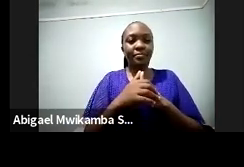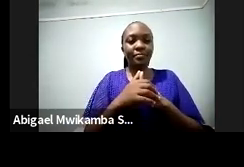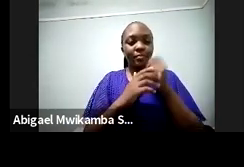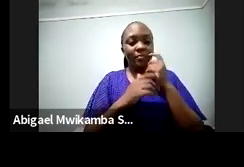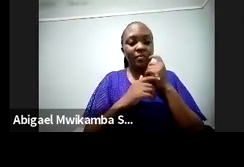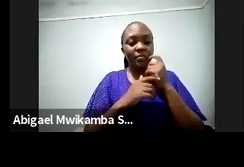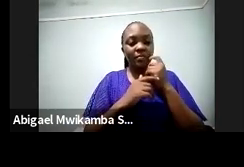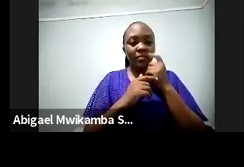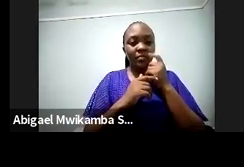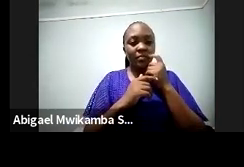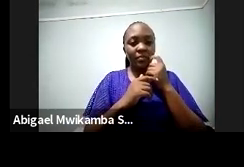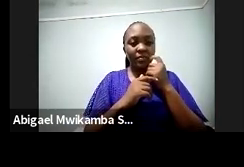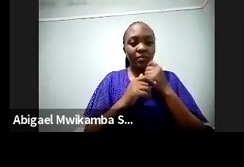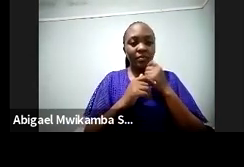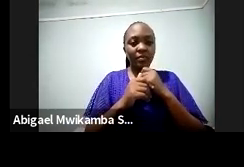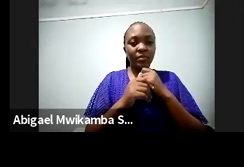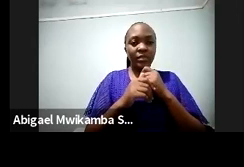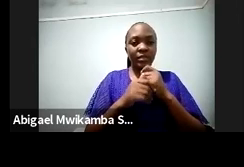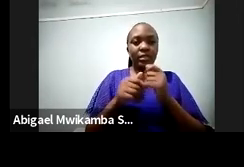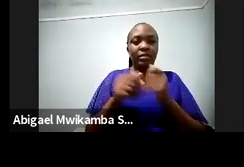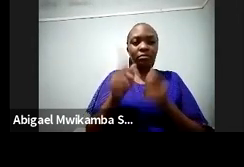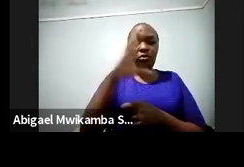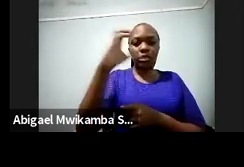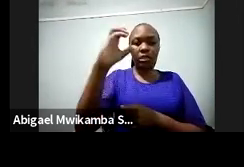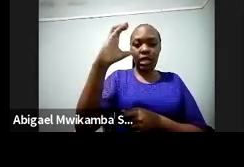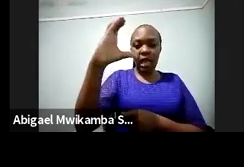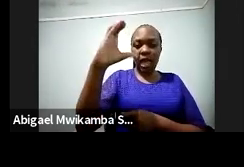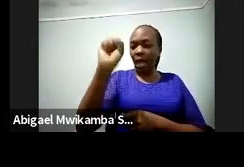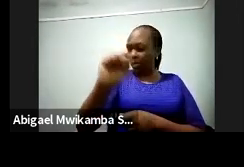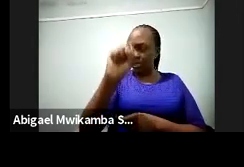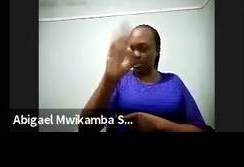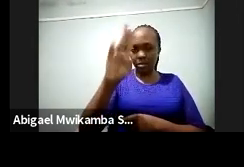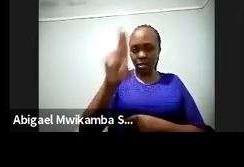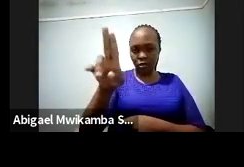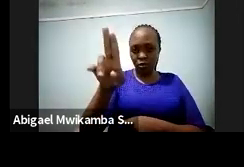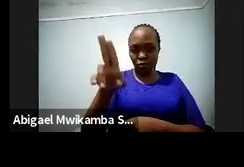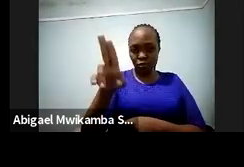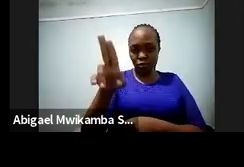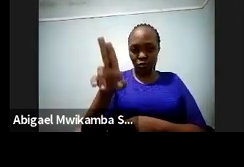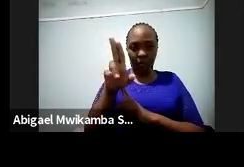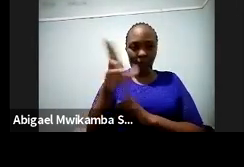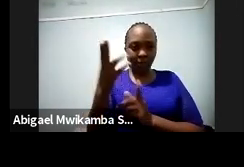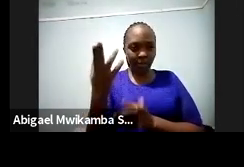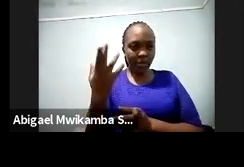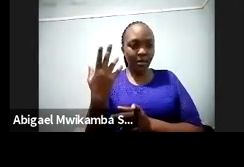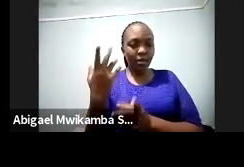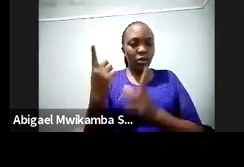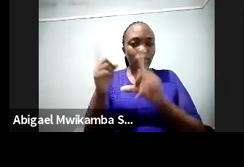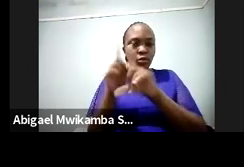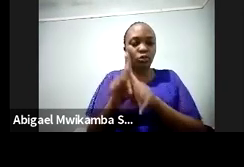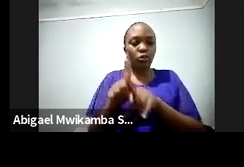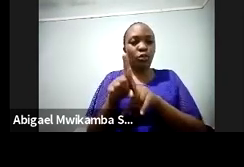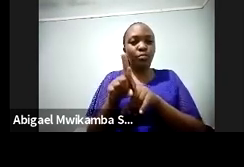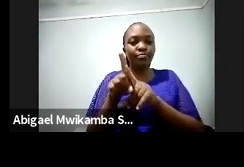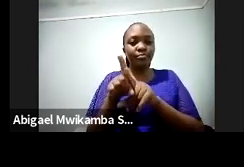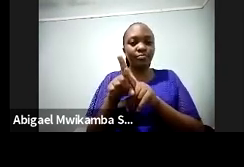unit SBUs. Yes. And the guys who there's are also, and there's also